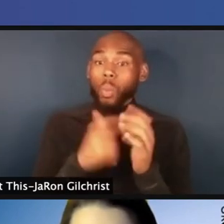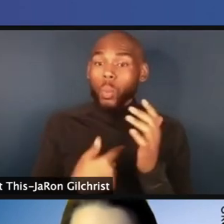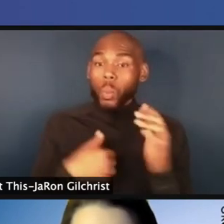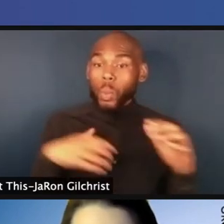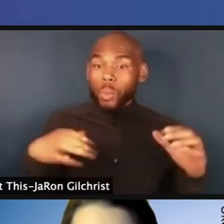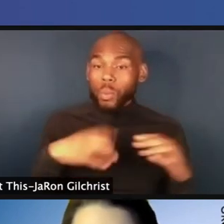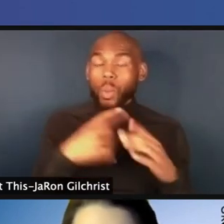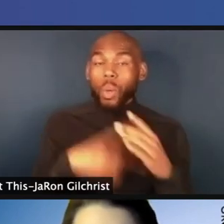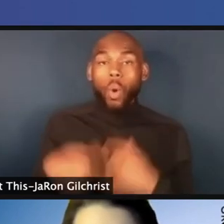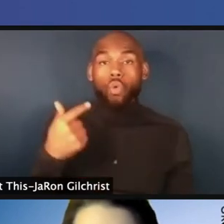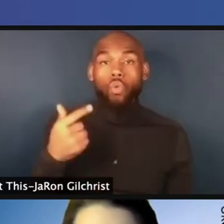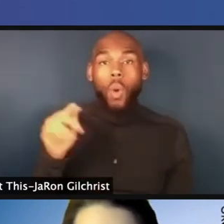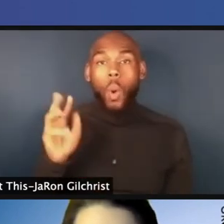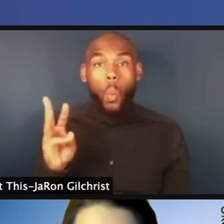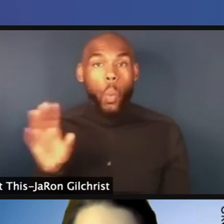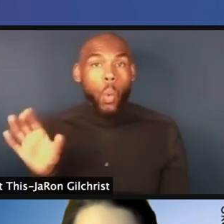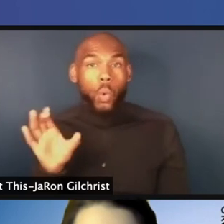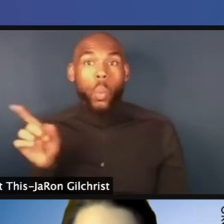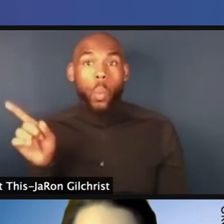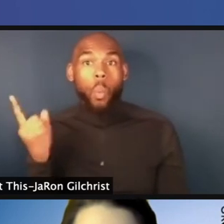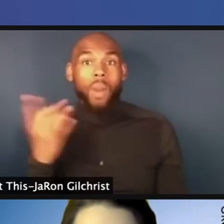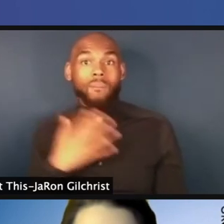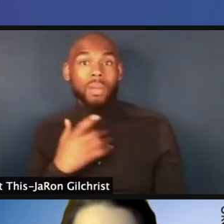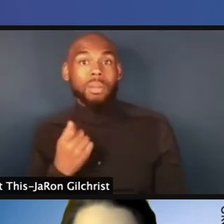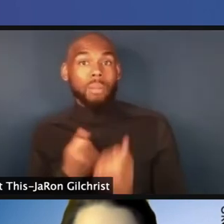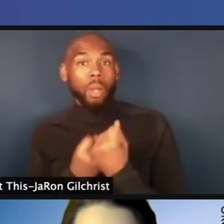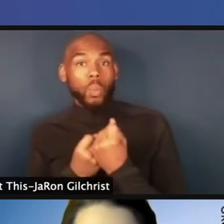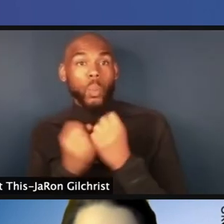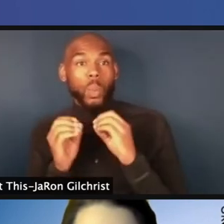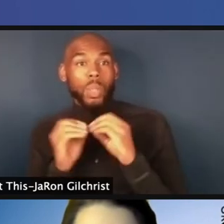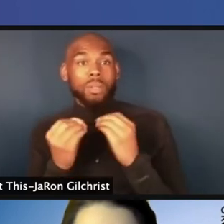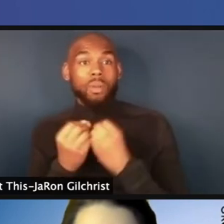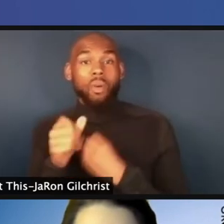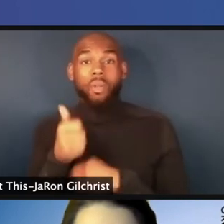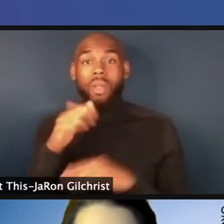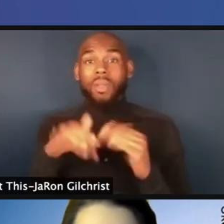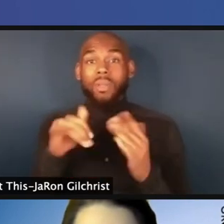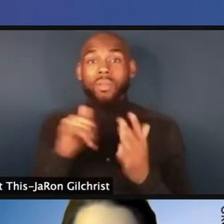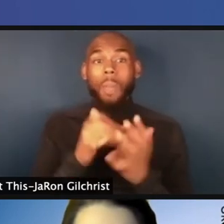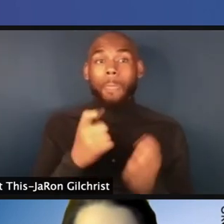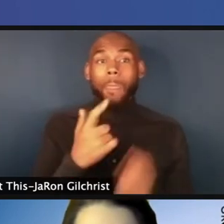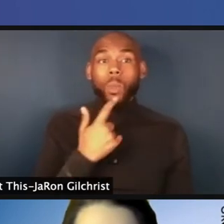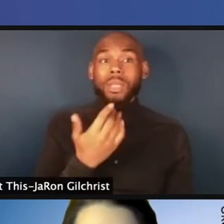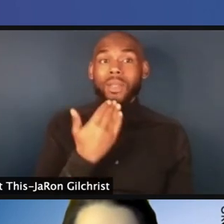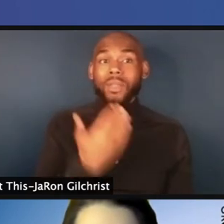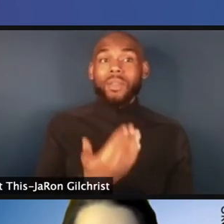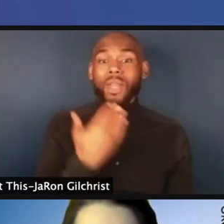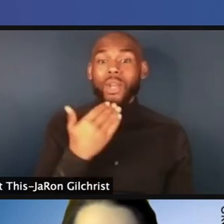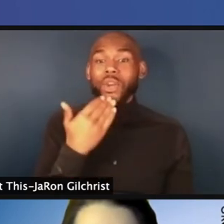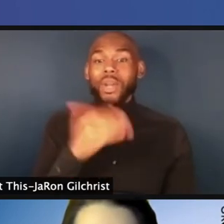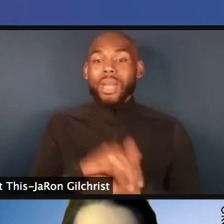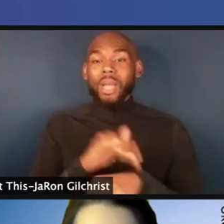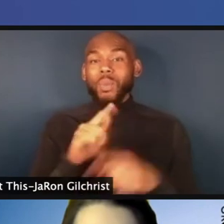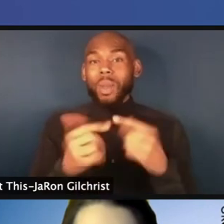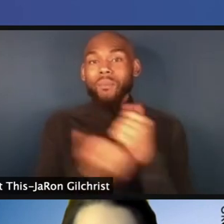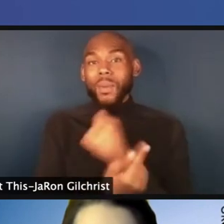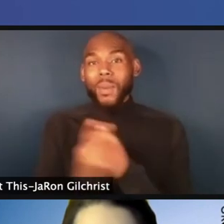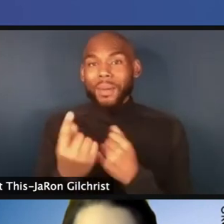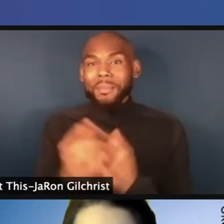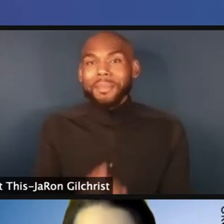are one of our sponsored organizations. And other than that, I just want to say thank you and good night to everyone.